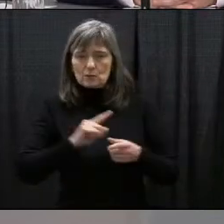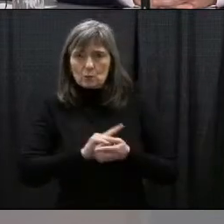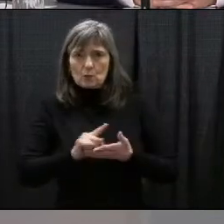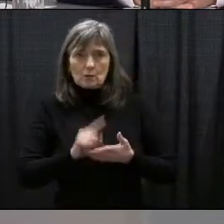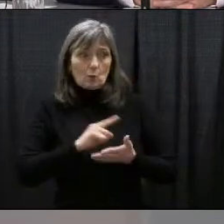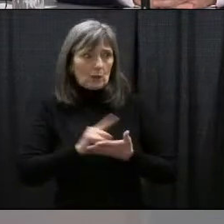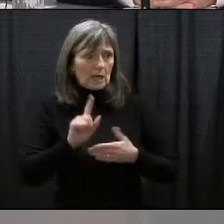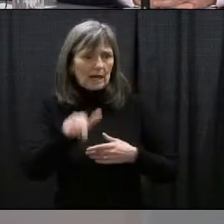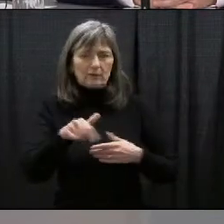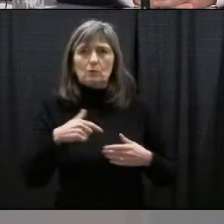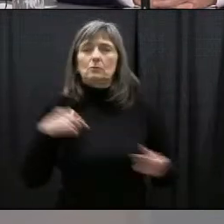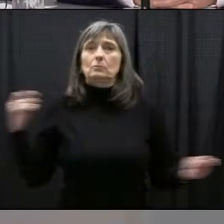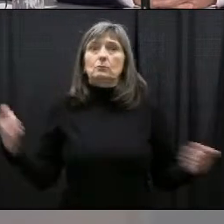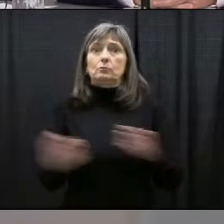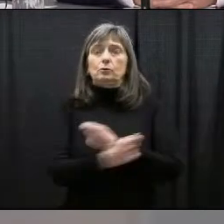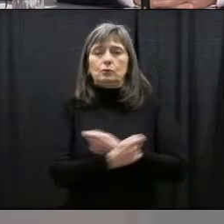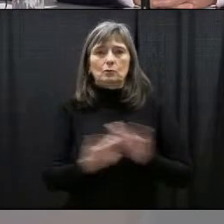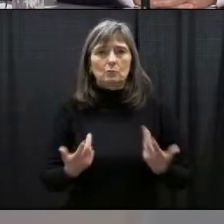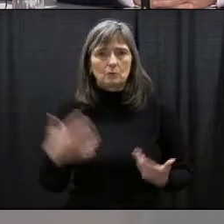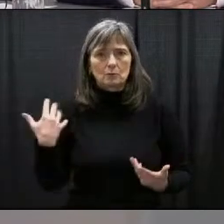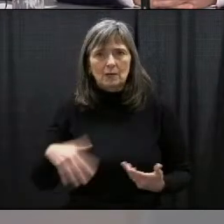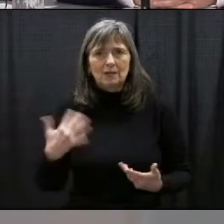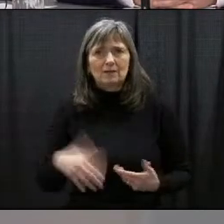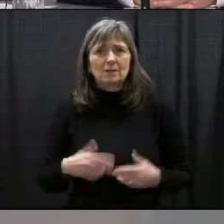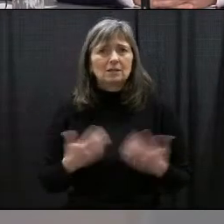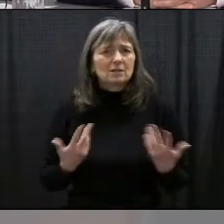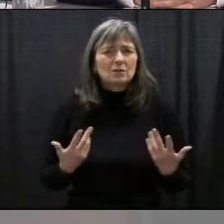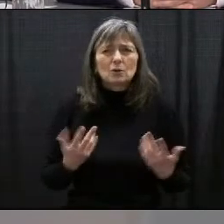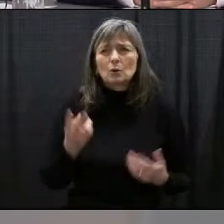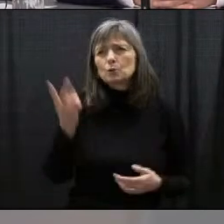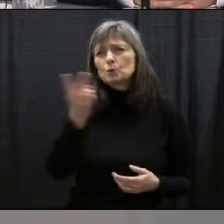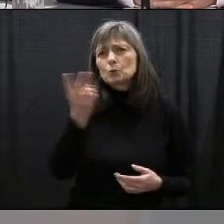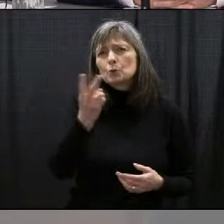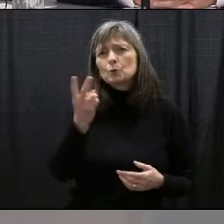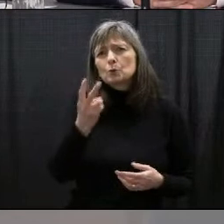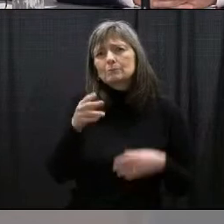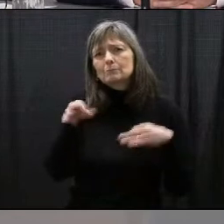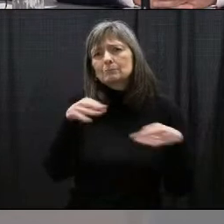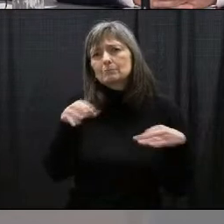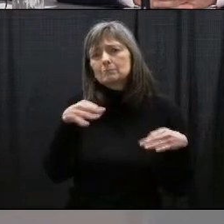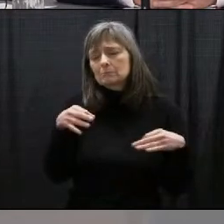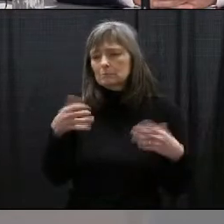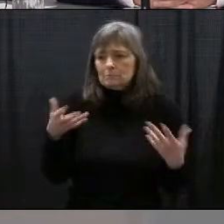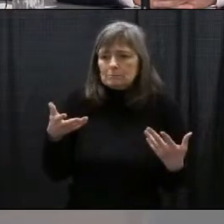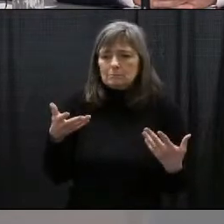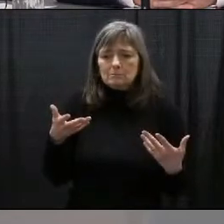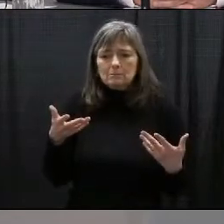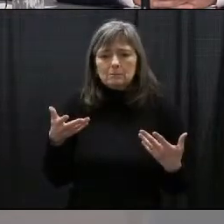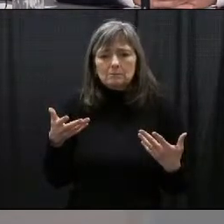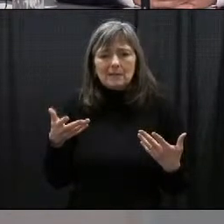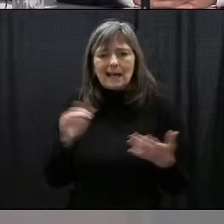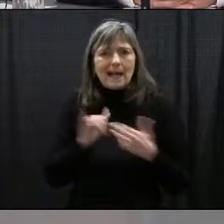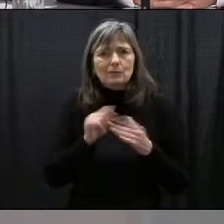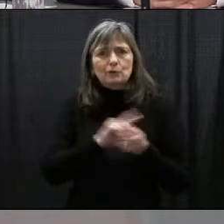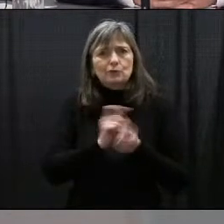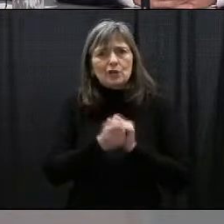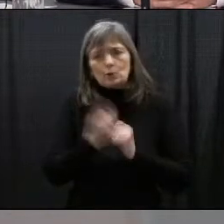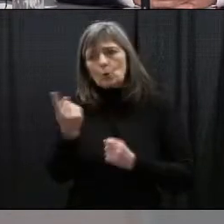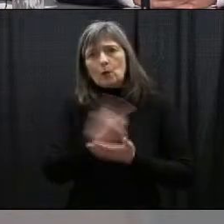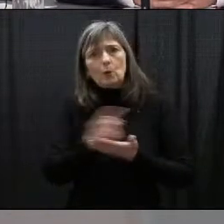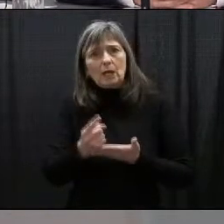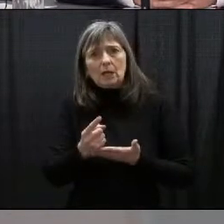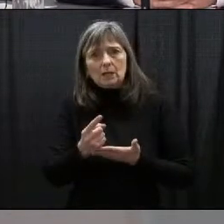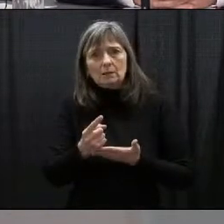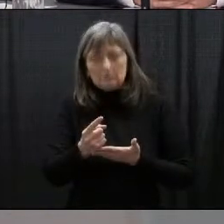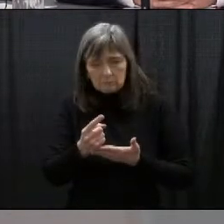shift in the last week. So can you and Dr. Fitzgerald expand on what has changed over the last